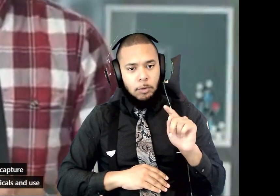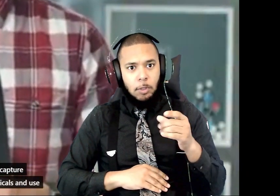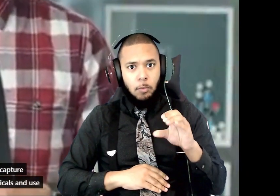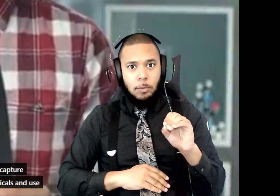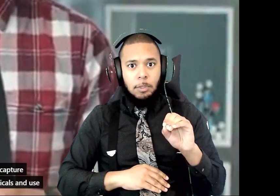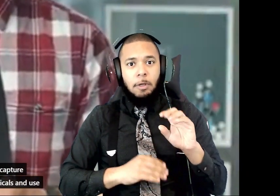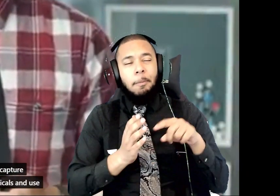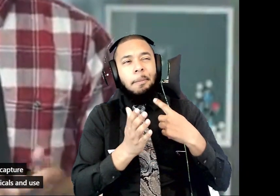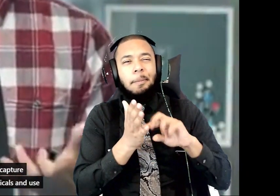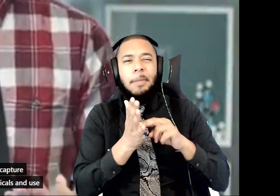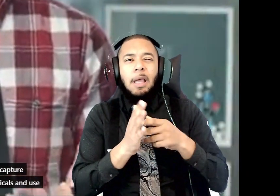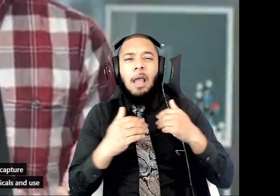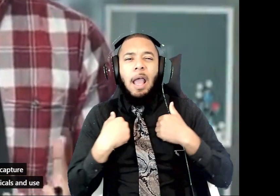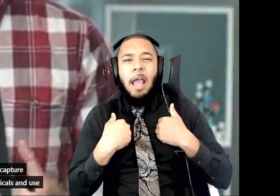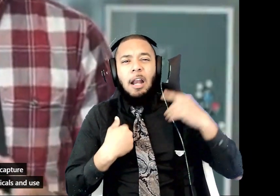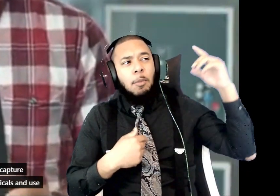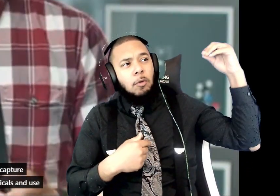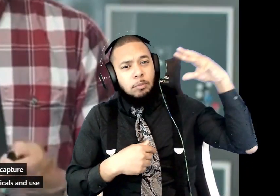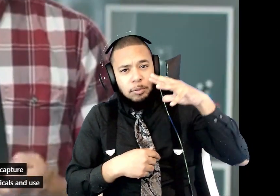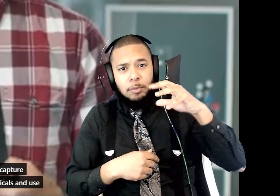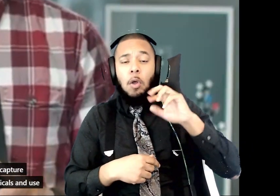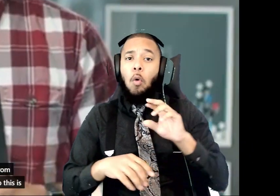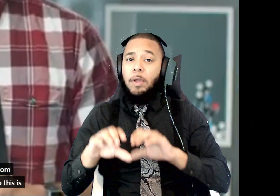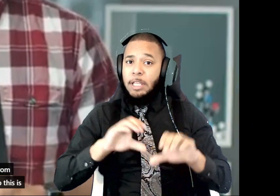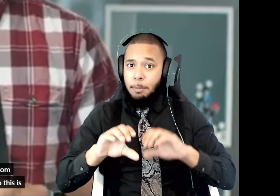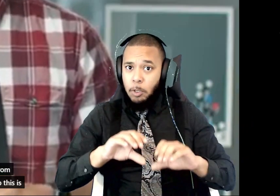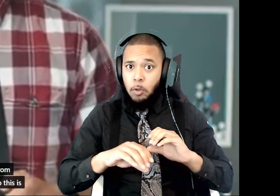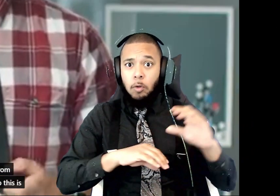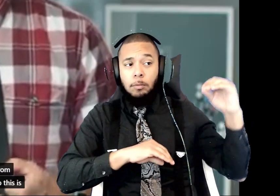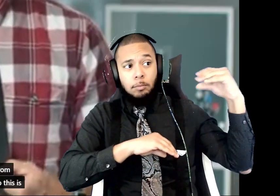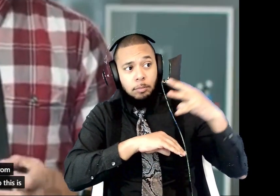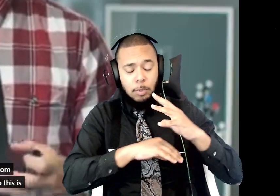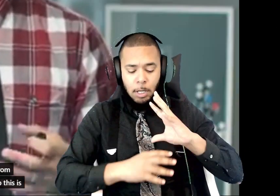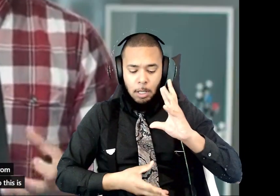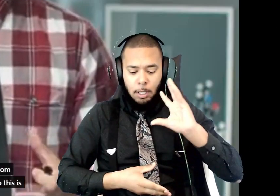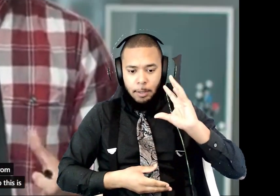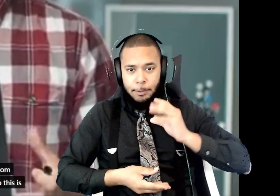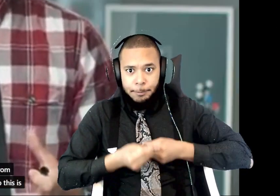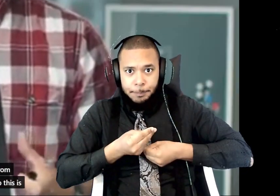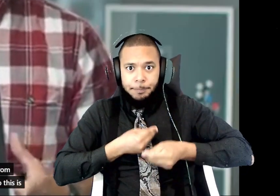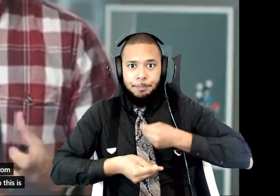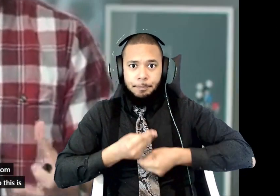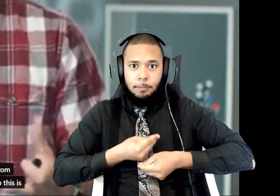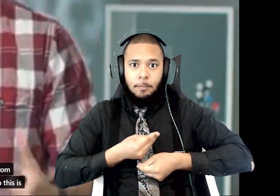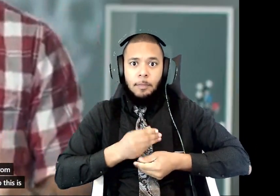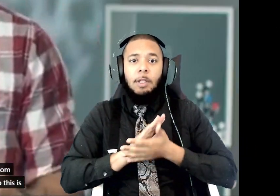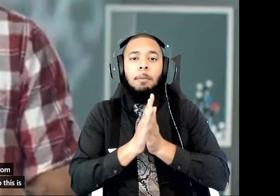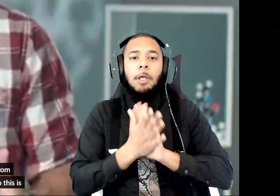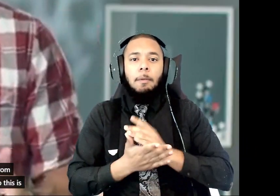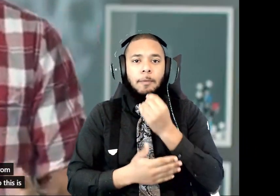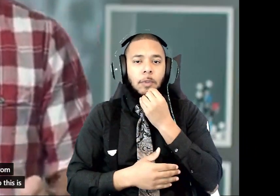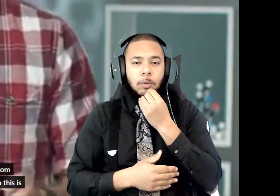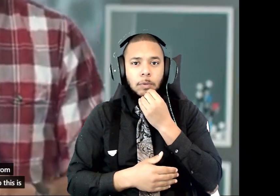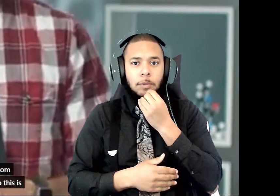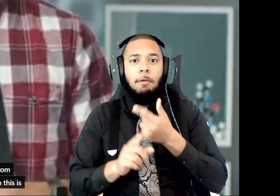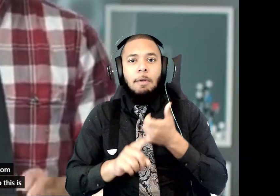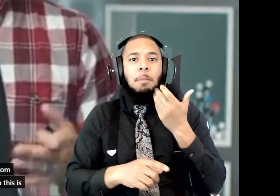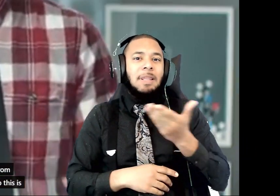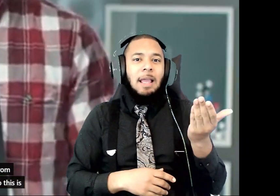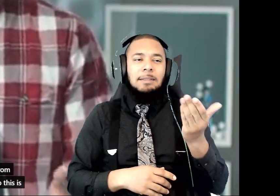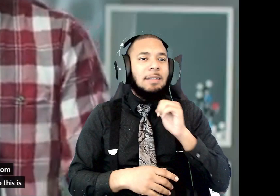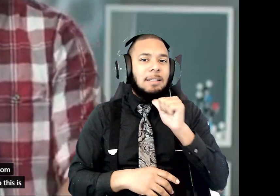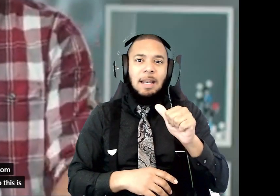energy from sunlight or chemicals and use it to produce food from inorganic compounds.